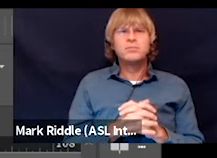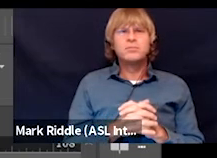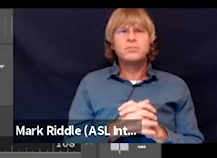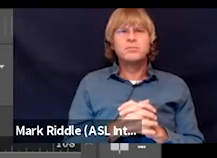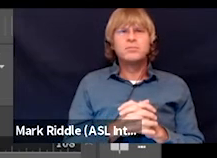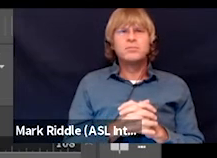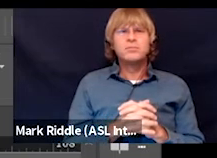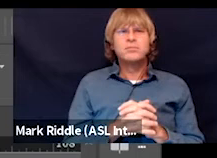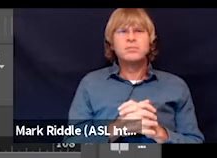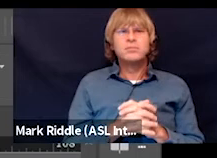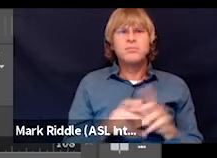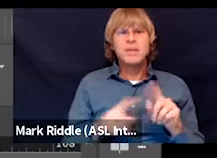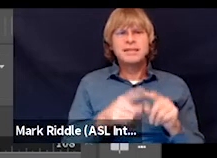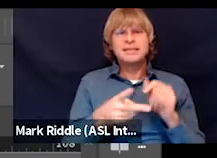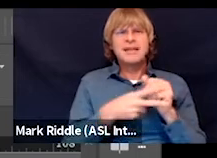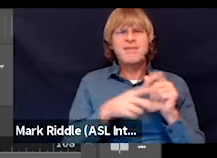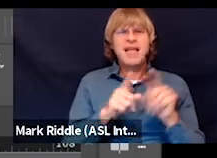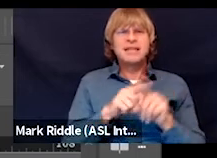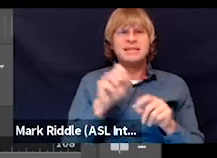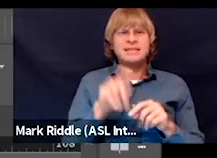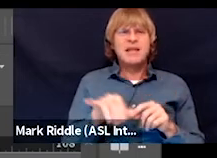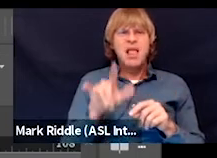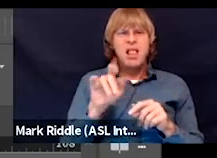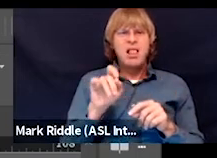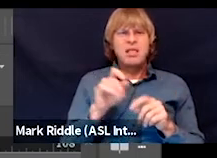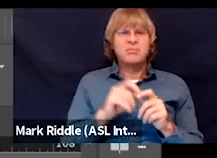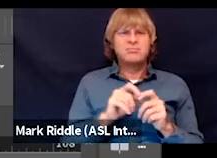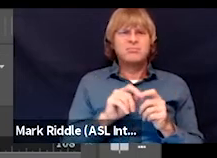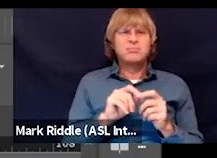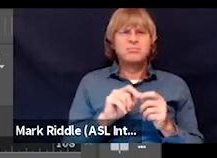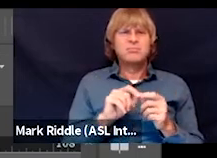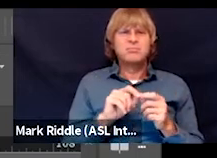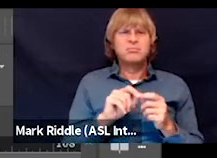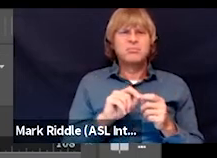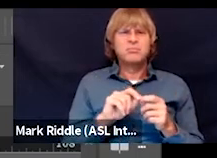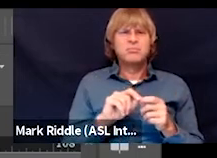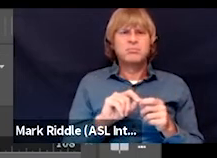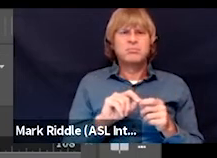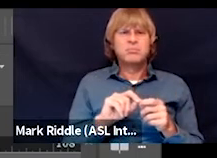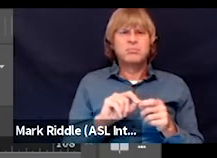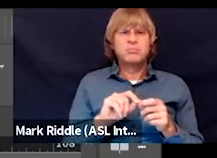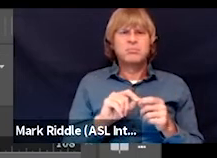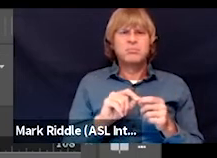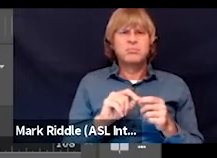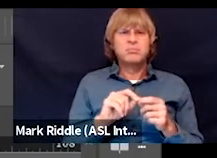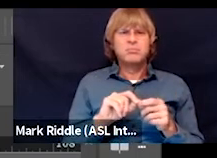But I saved that as a style, so I'm not sure I'm going to make anything change.